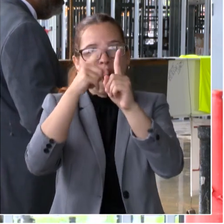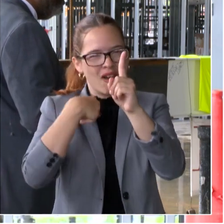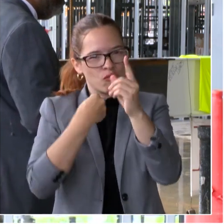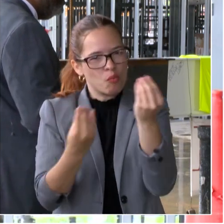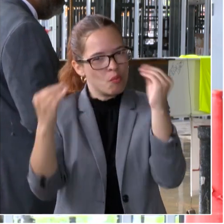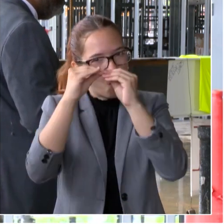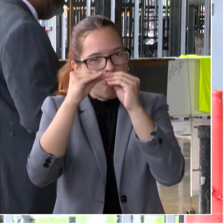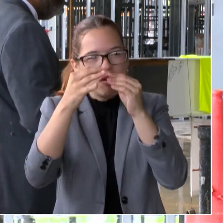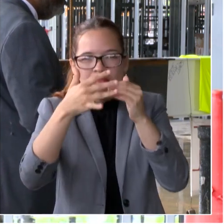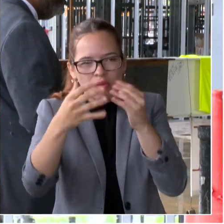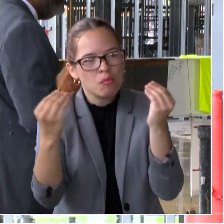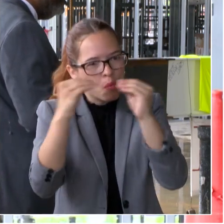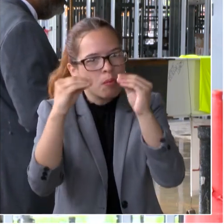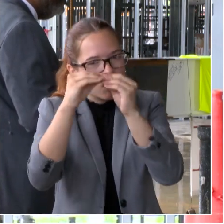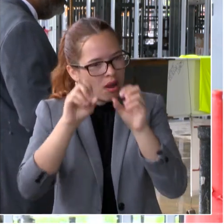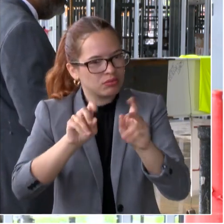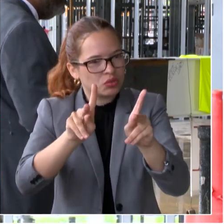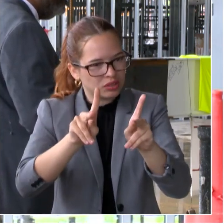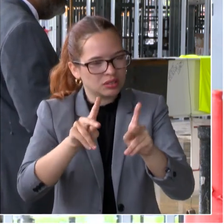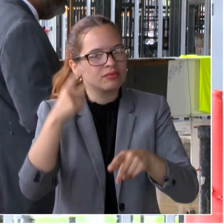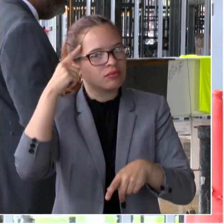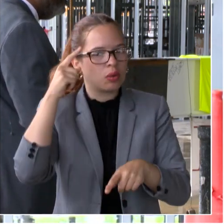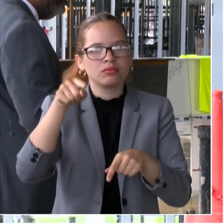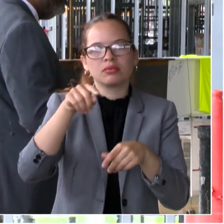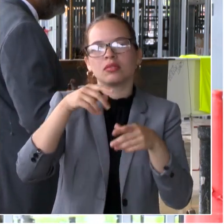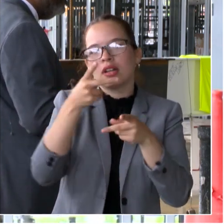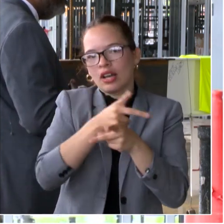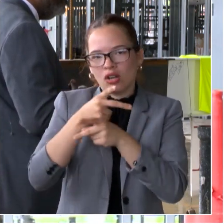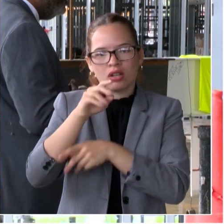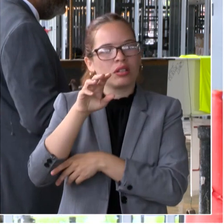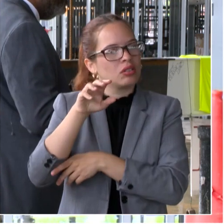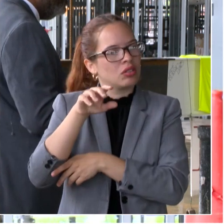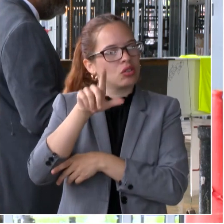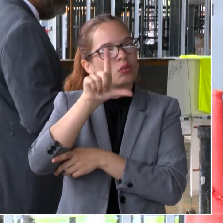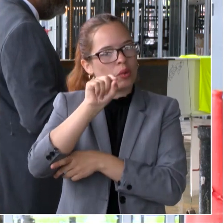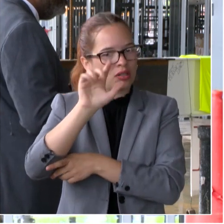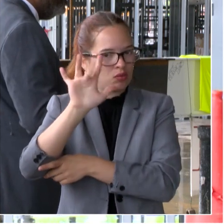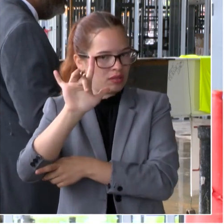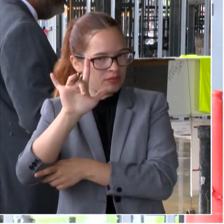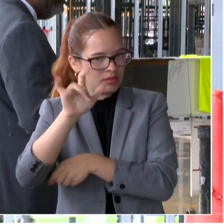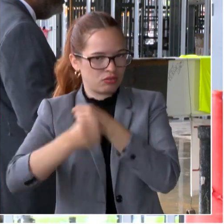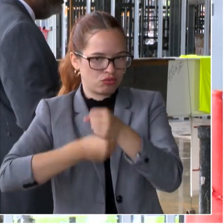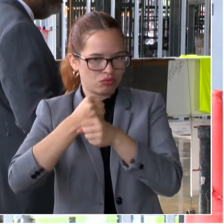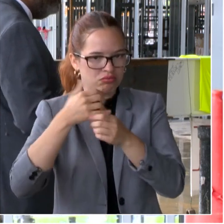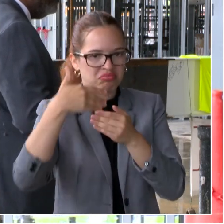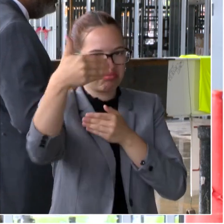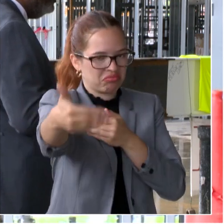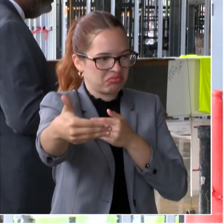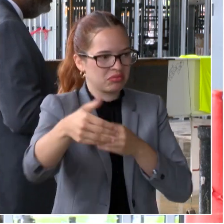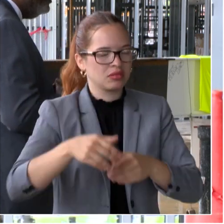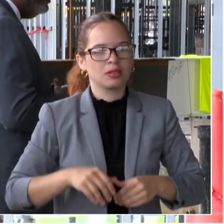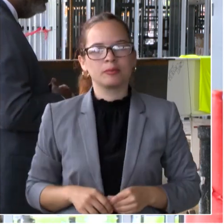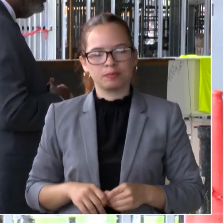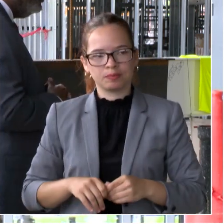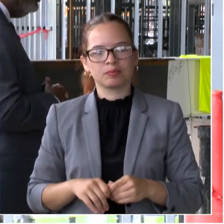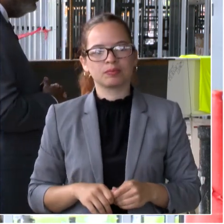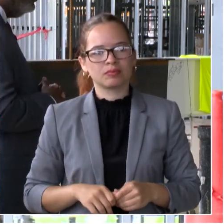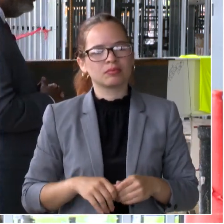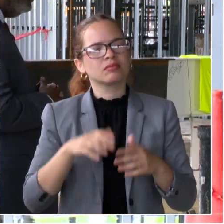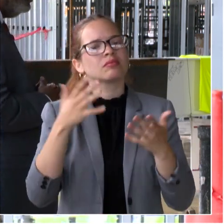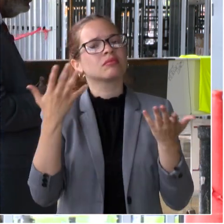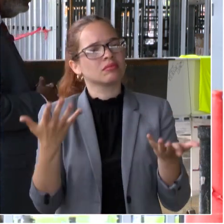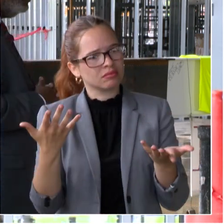have exceeded our hiring and CBE spending goals for DC. And we will do even more before our hospital opens and